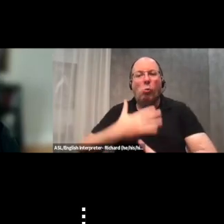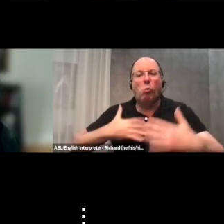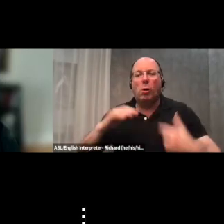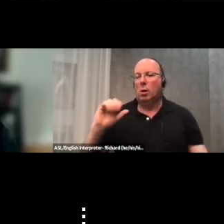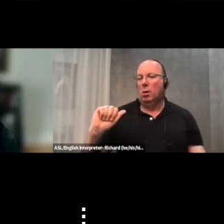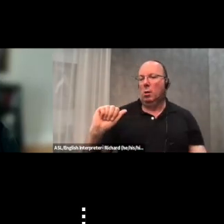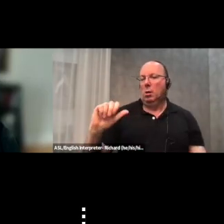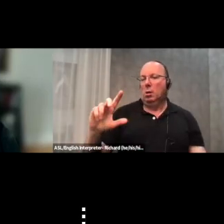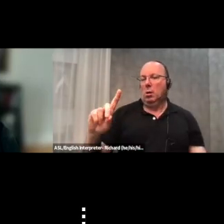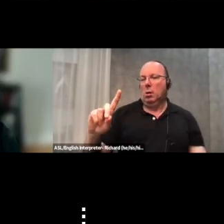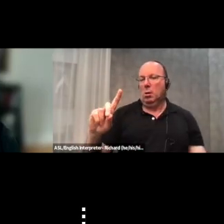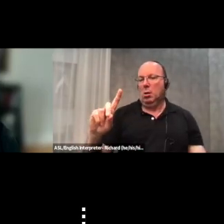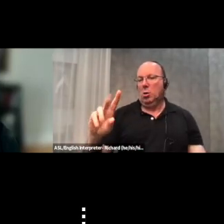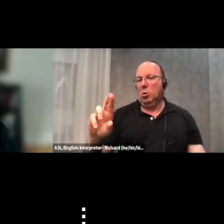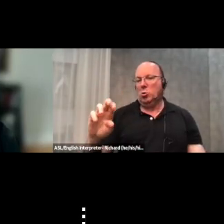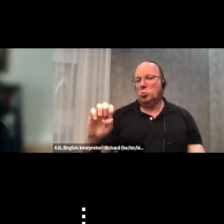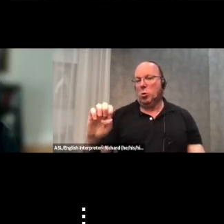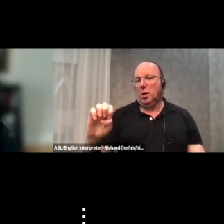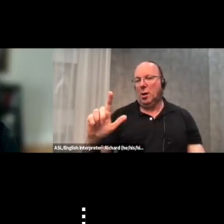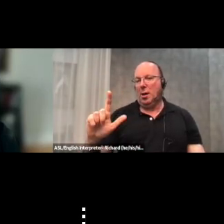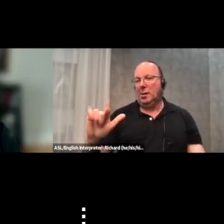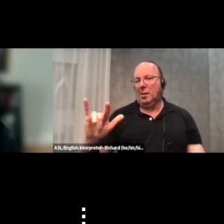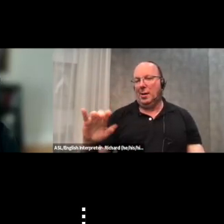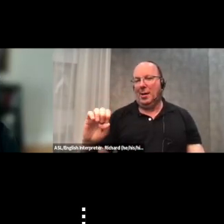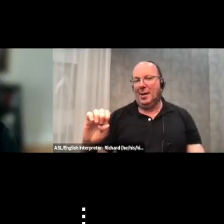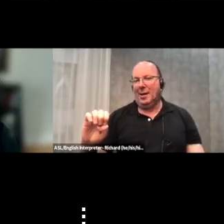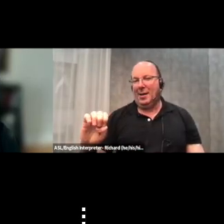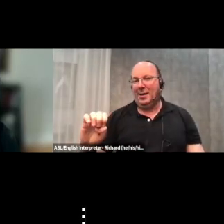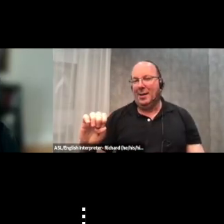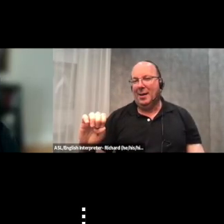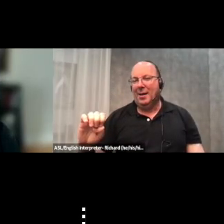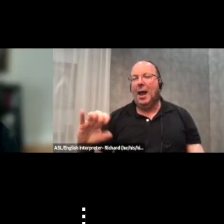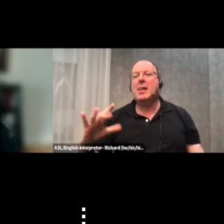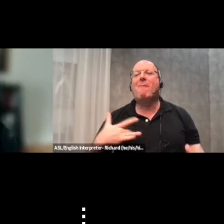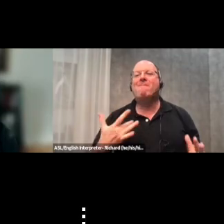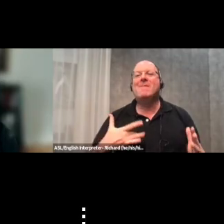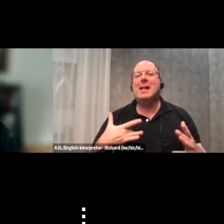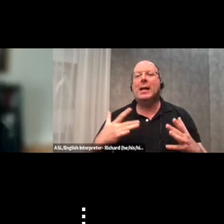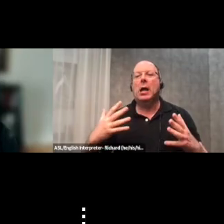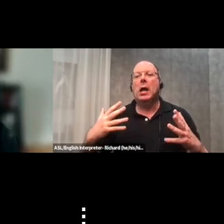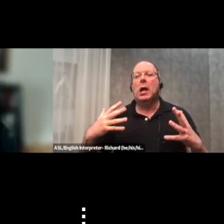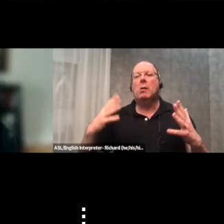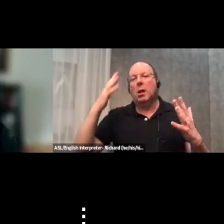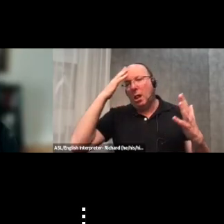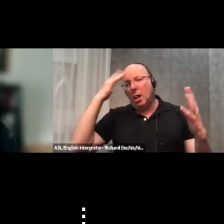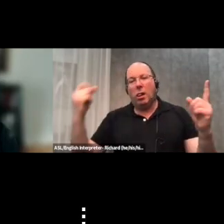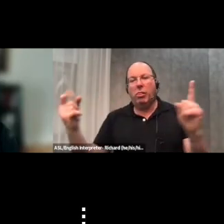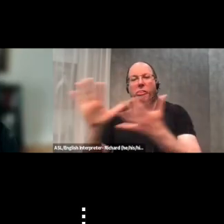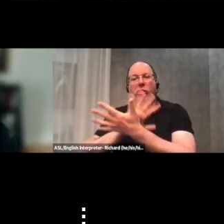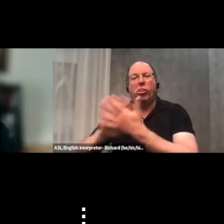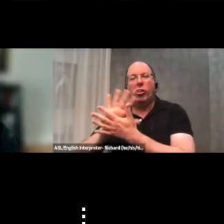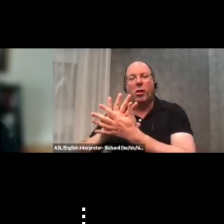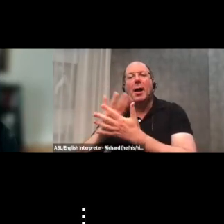And it can alter their cognitive function. And this is why communication and planning before engaging in kink is so